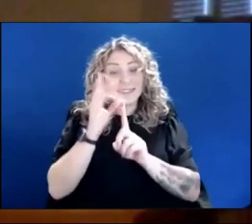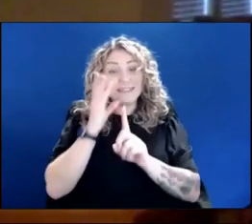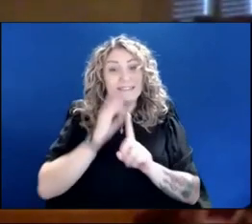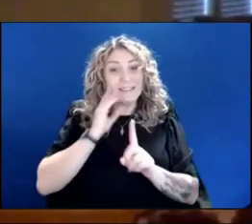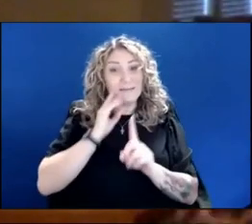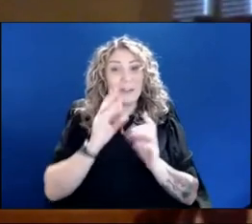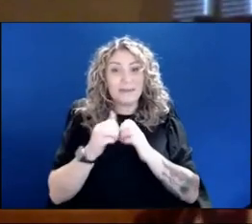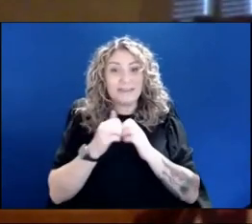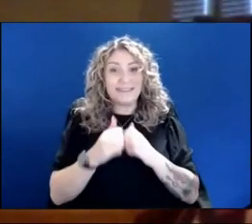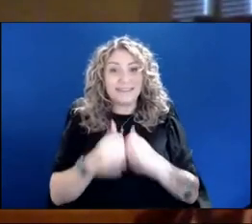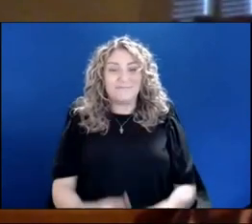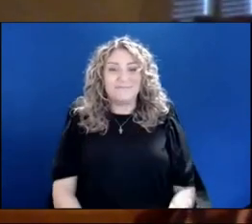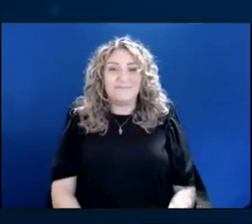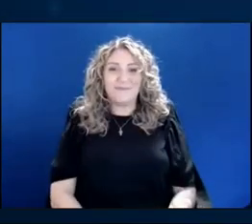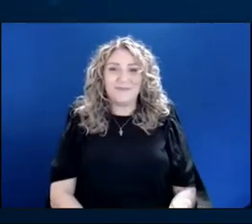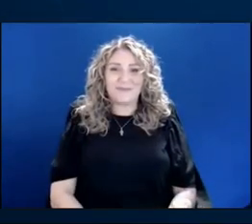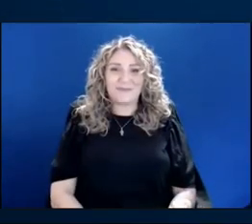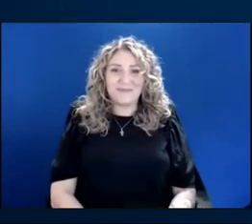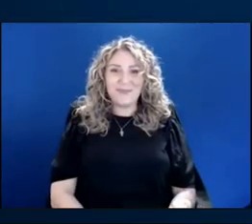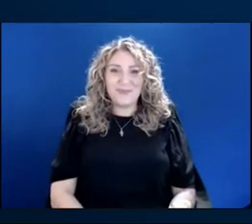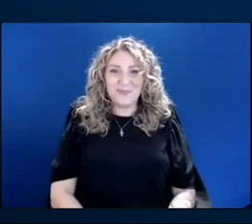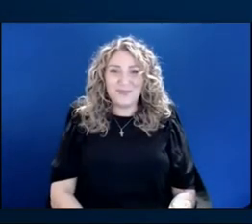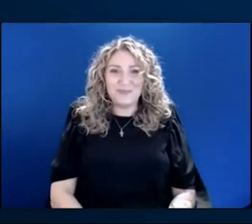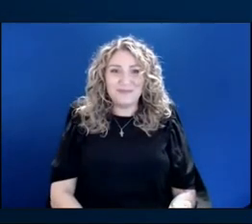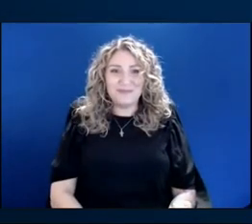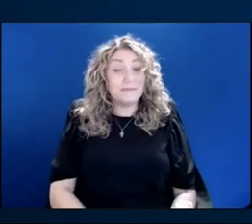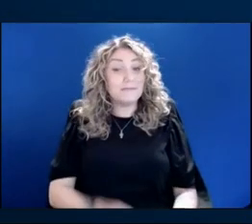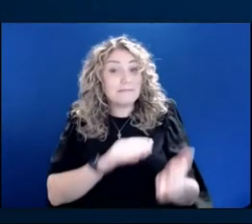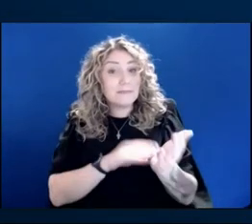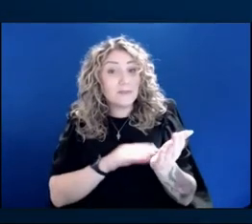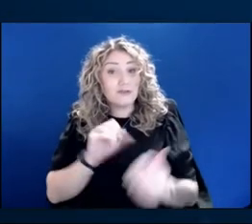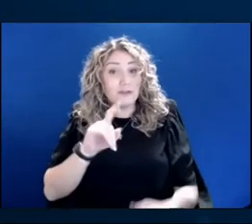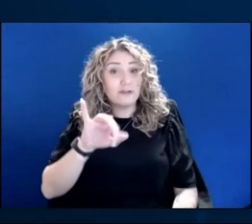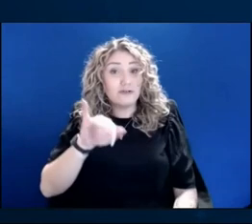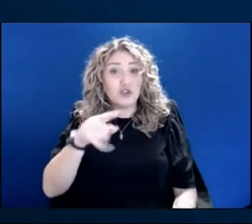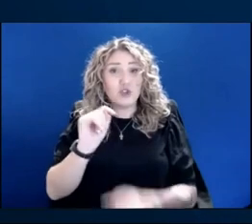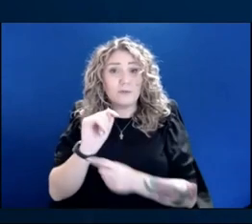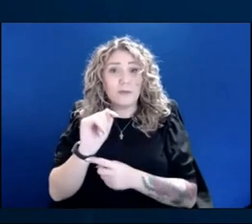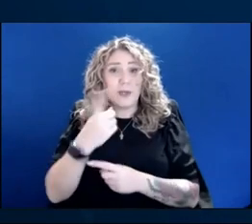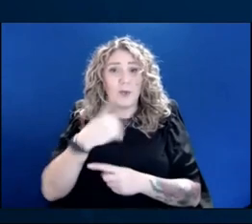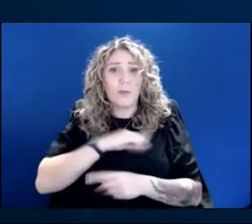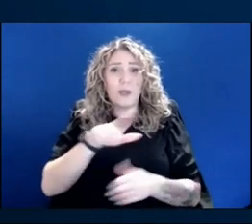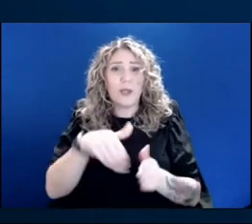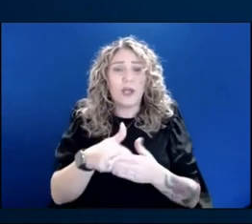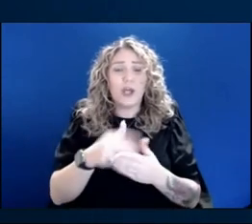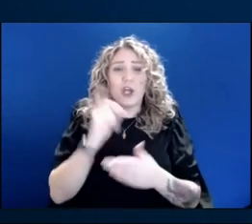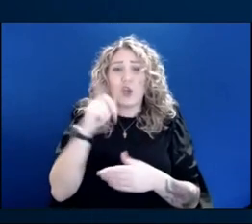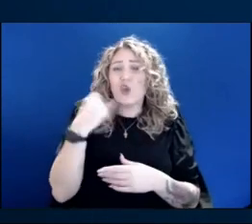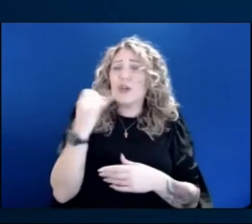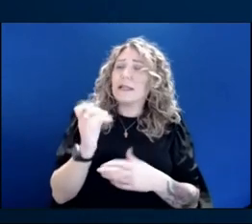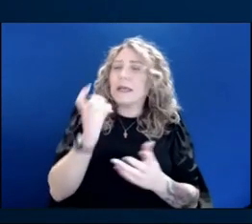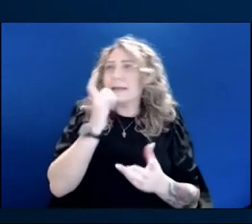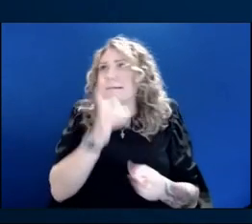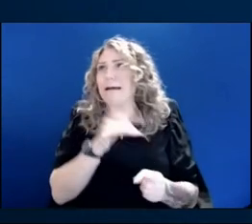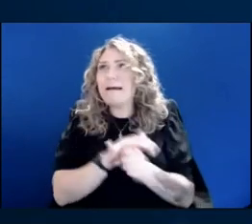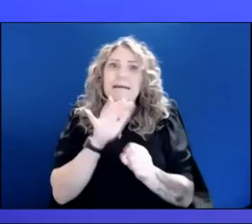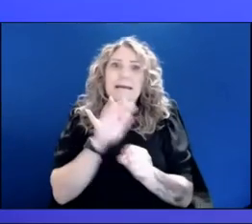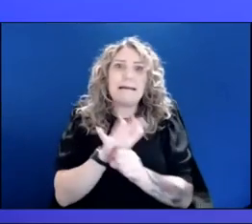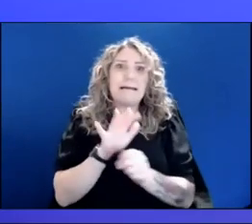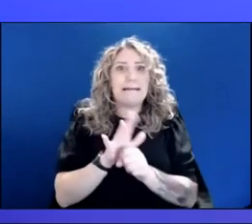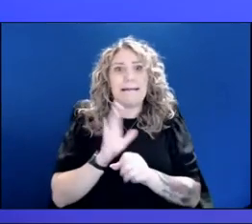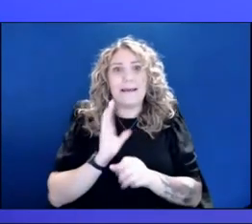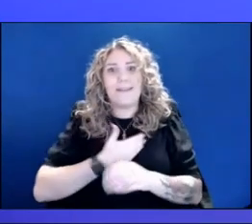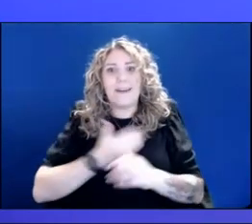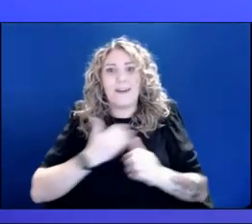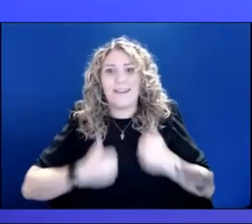together. Dr. Schmitt, she's one of those people that like makes us all look like we just don't quite do enough. Right? I know. I was thinking, I feel like